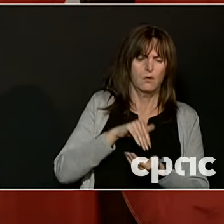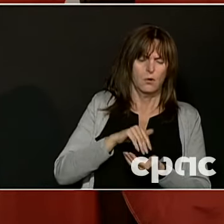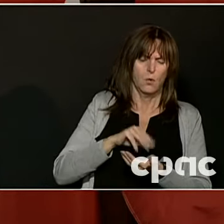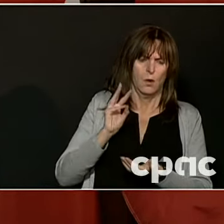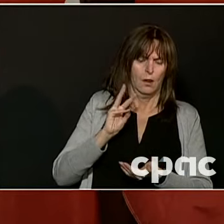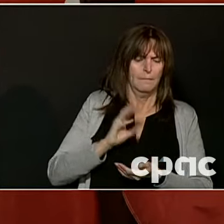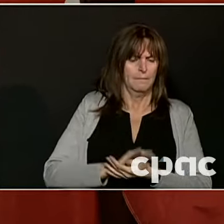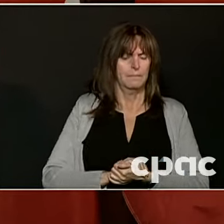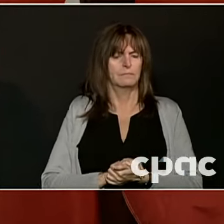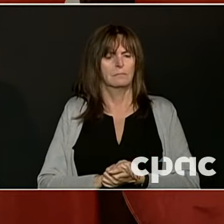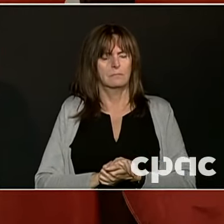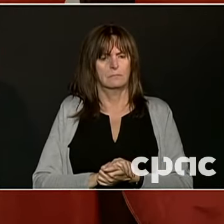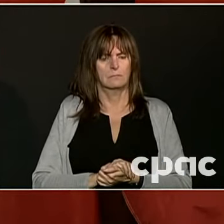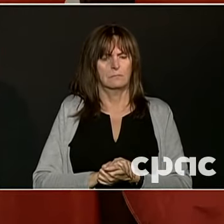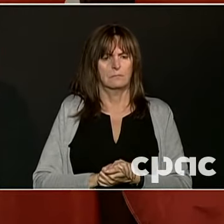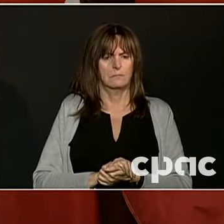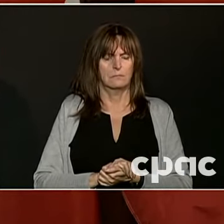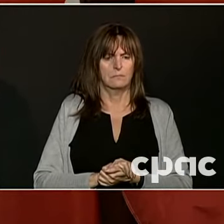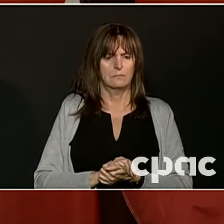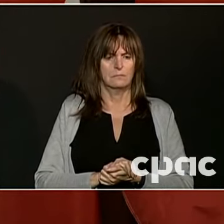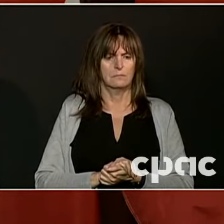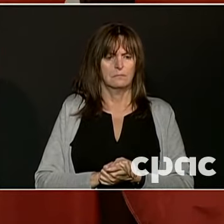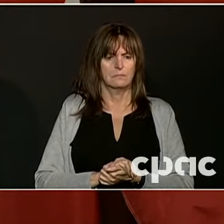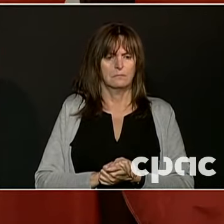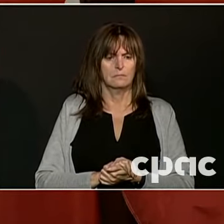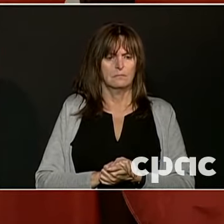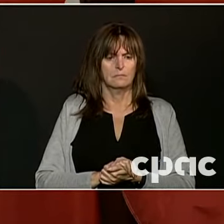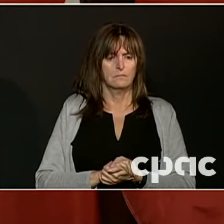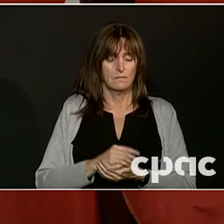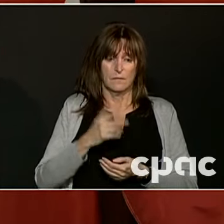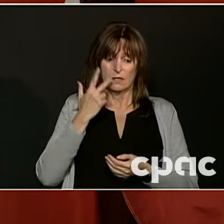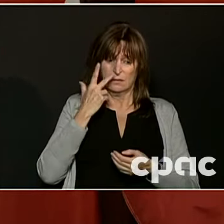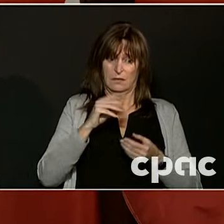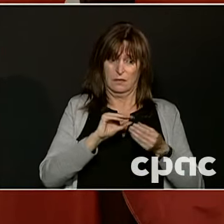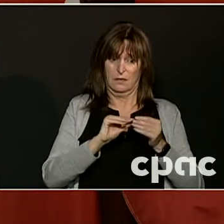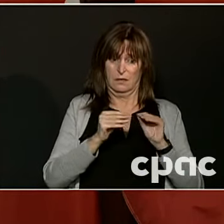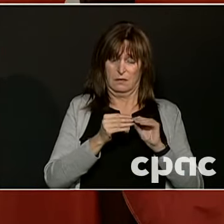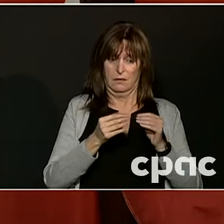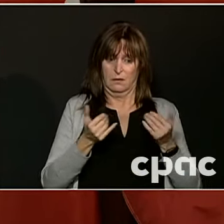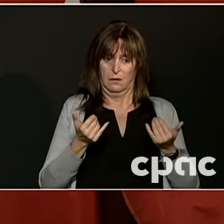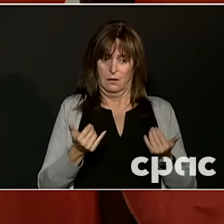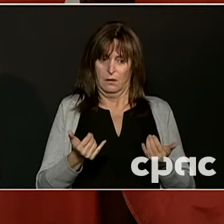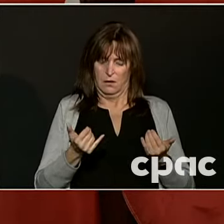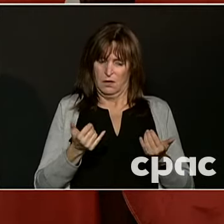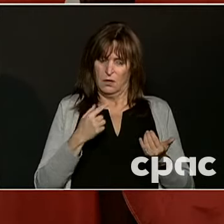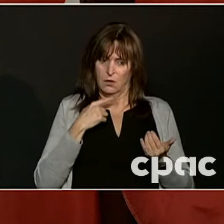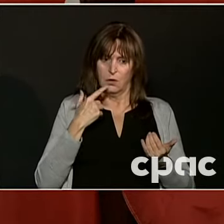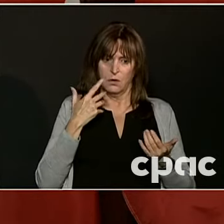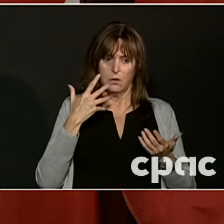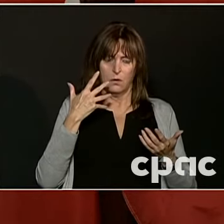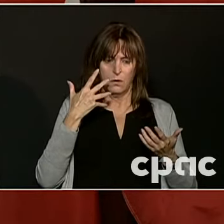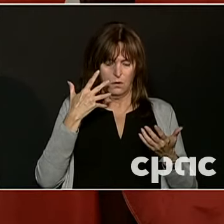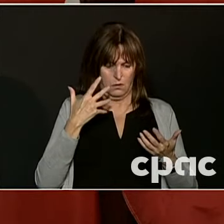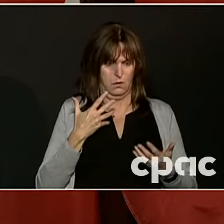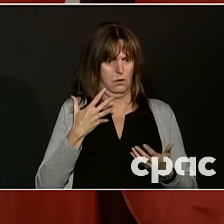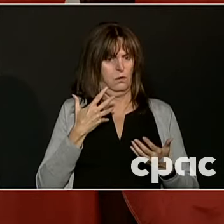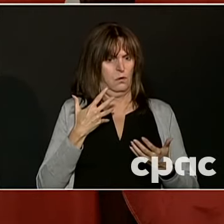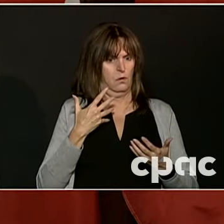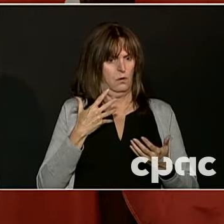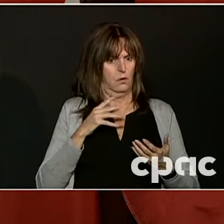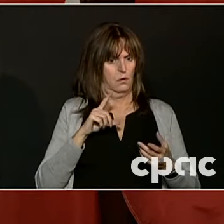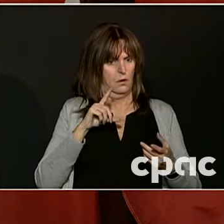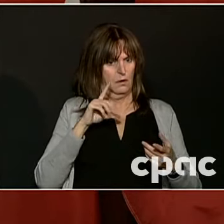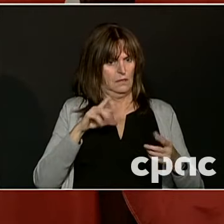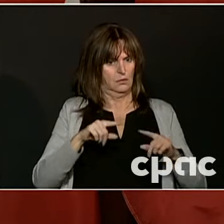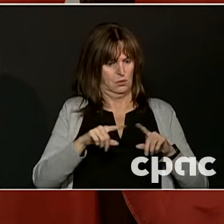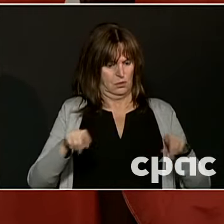about, given the numbers that we're seeing here today in this grim picture and the framework that has been introduced, I